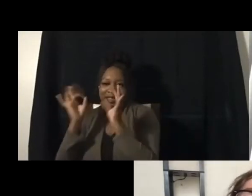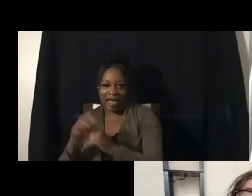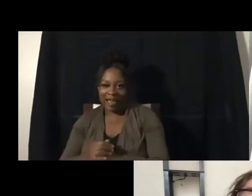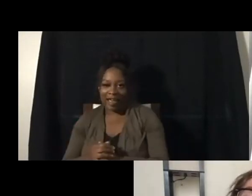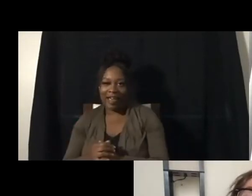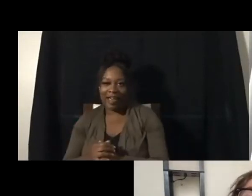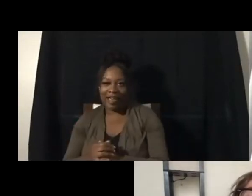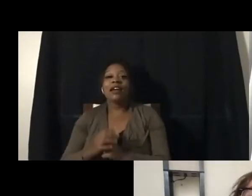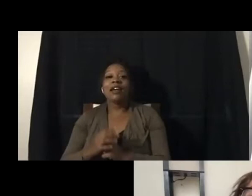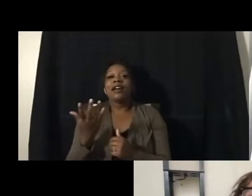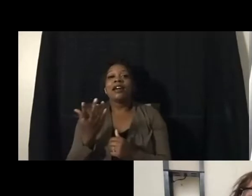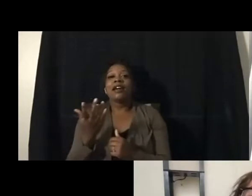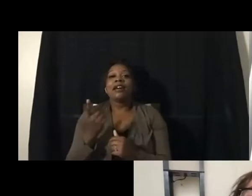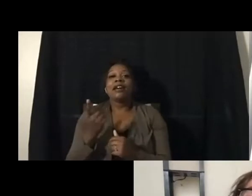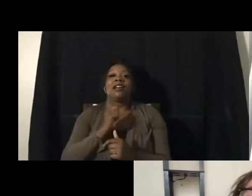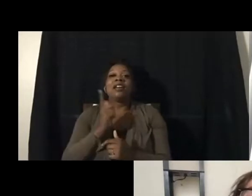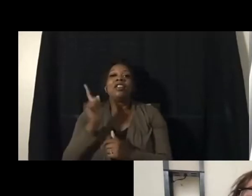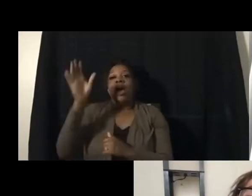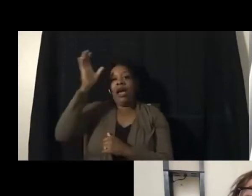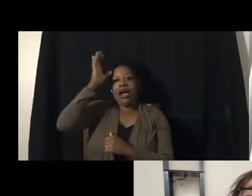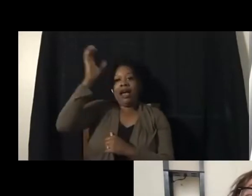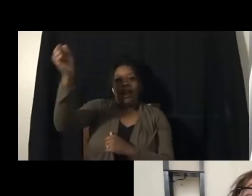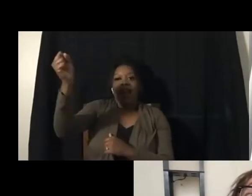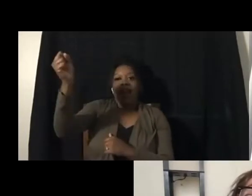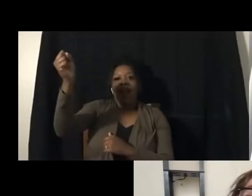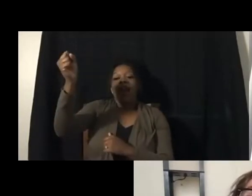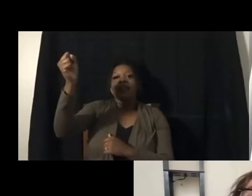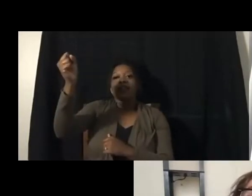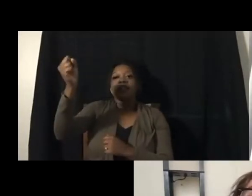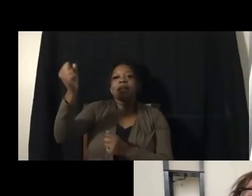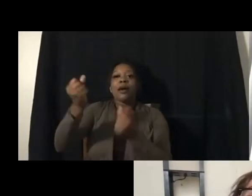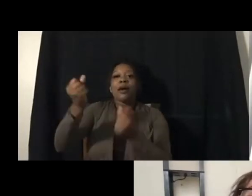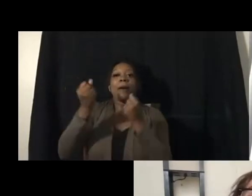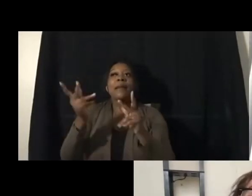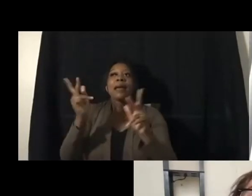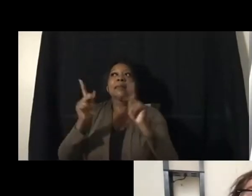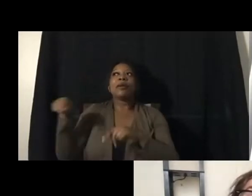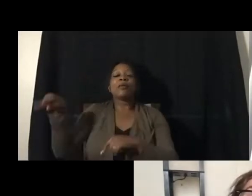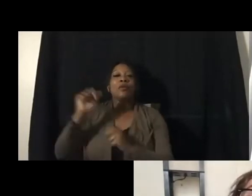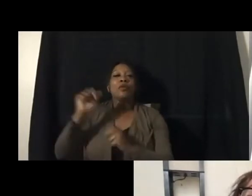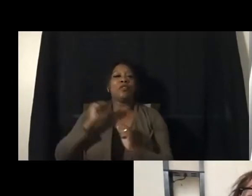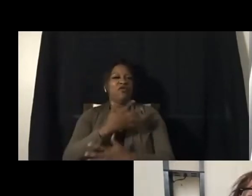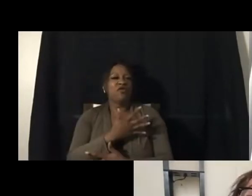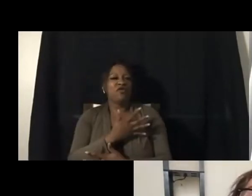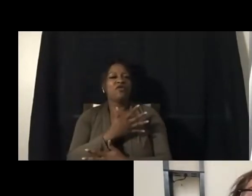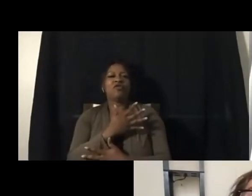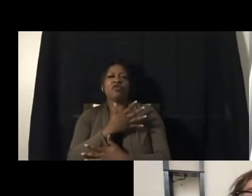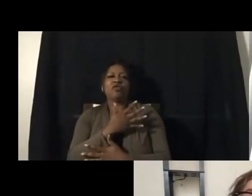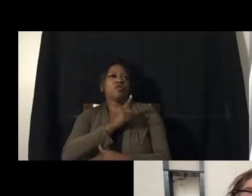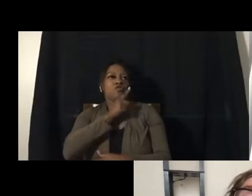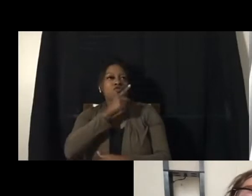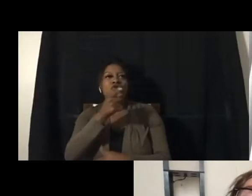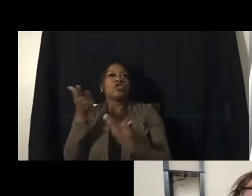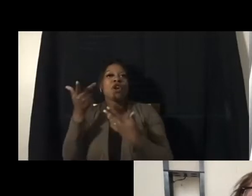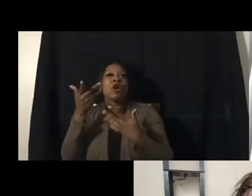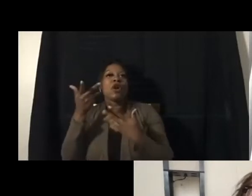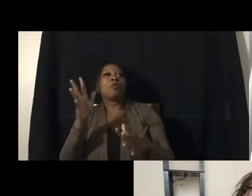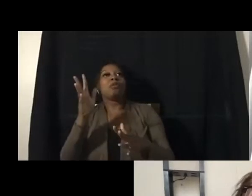They're concepts that many people have feared to really tackle on